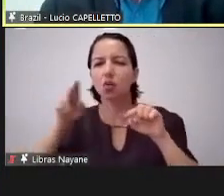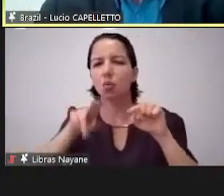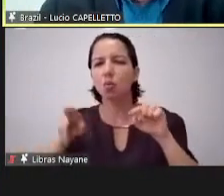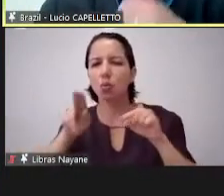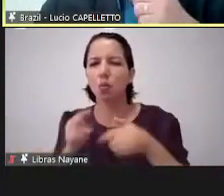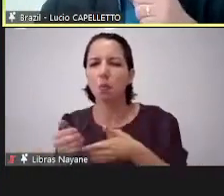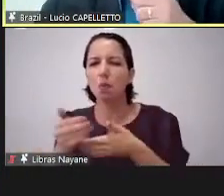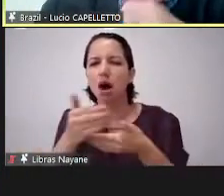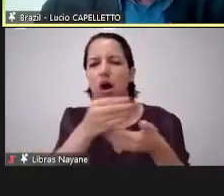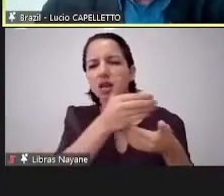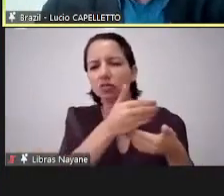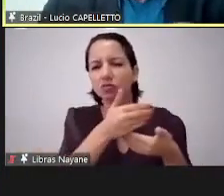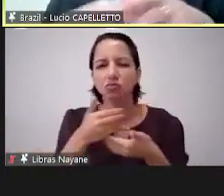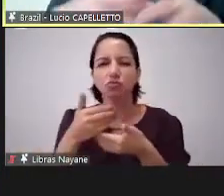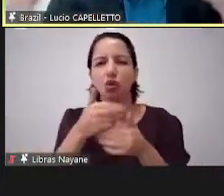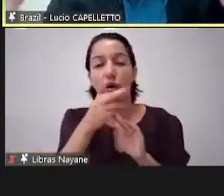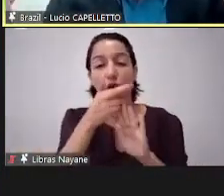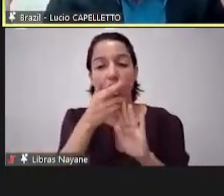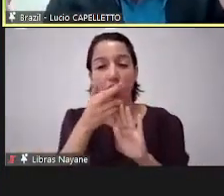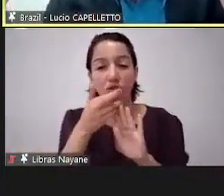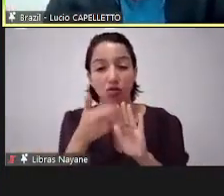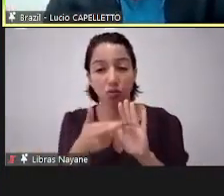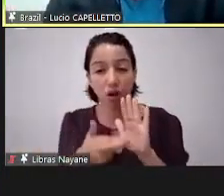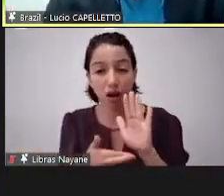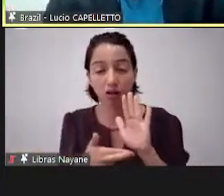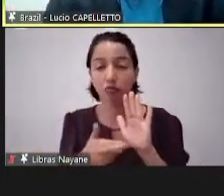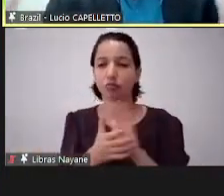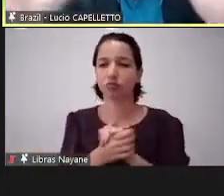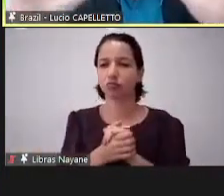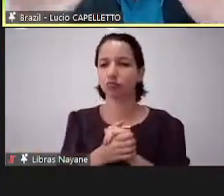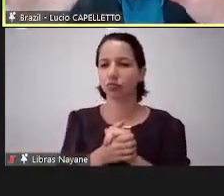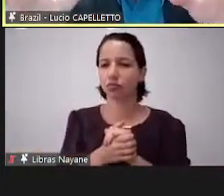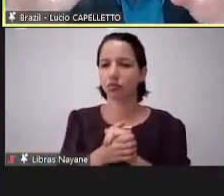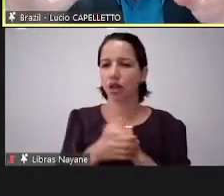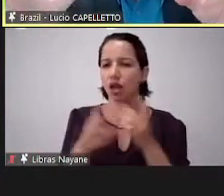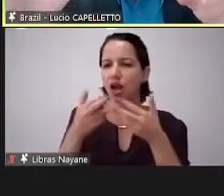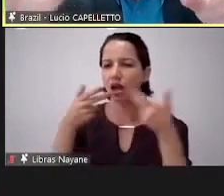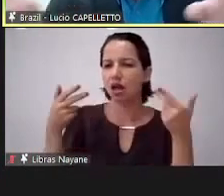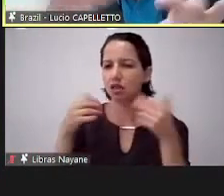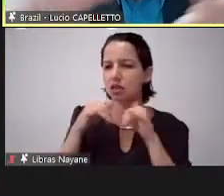acquired, and also many